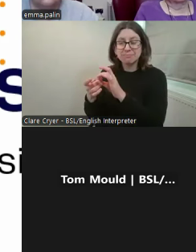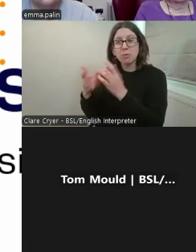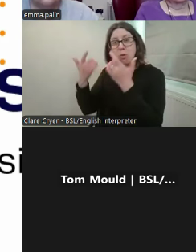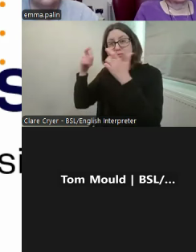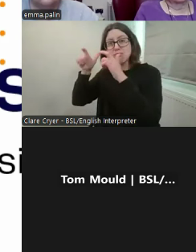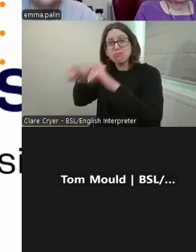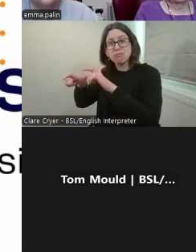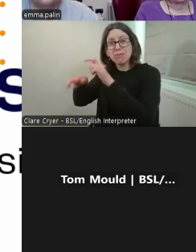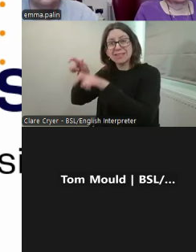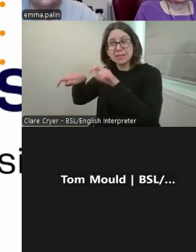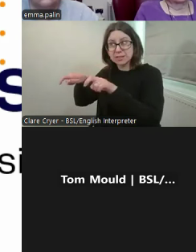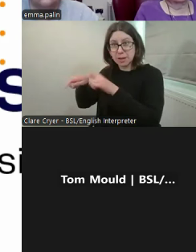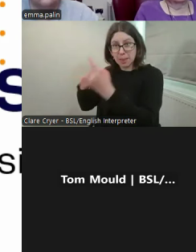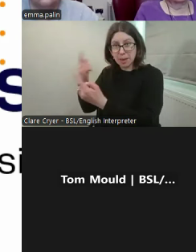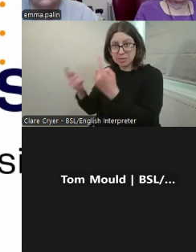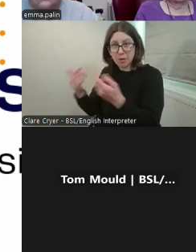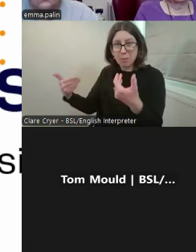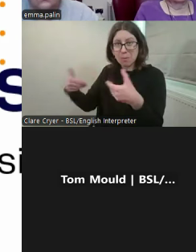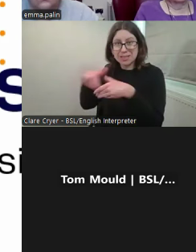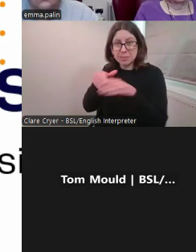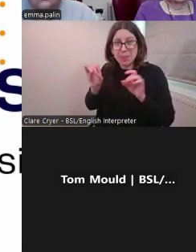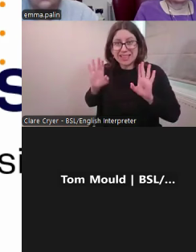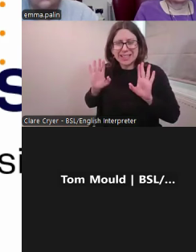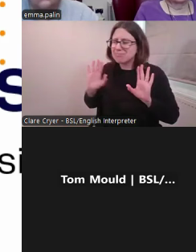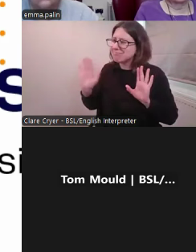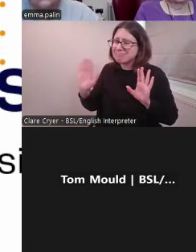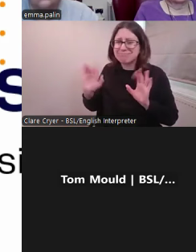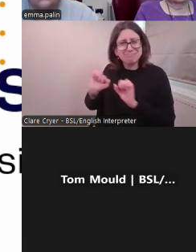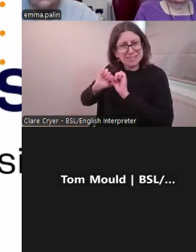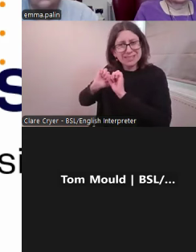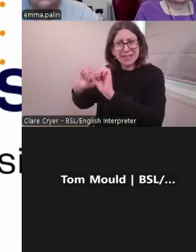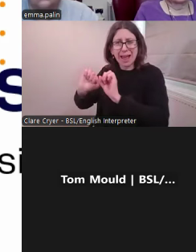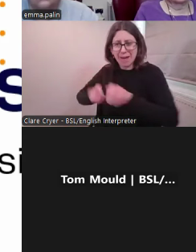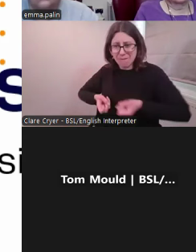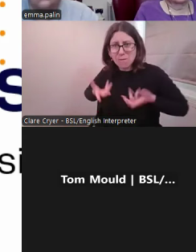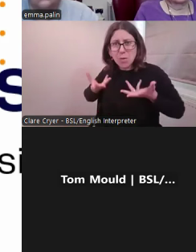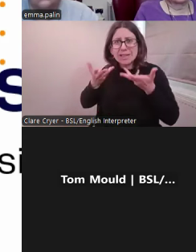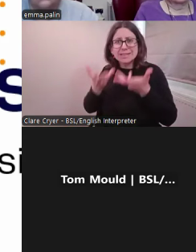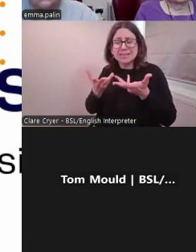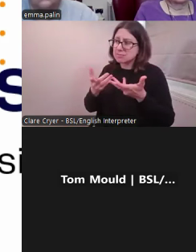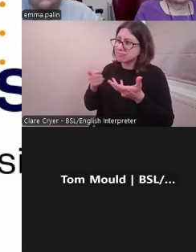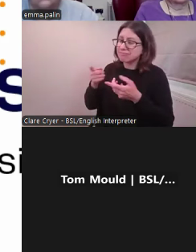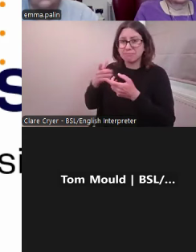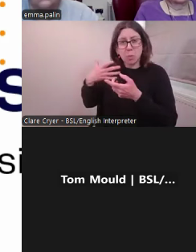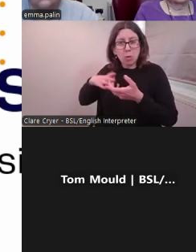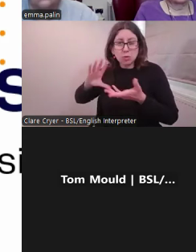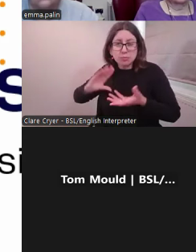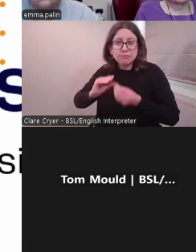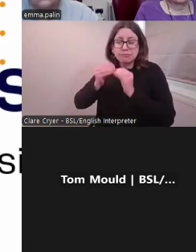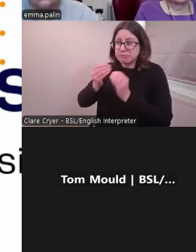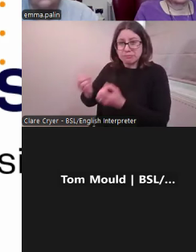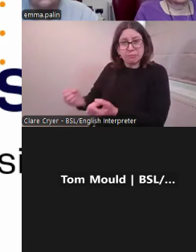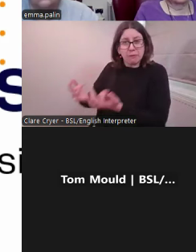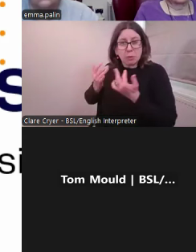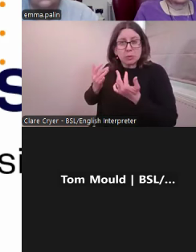just participants. This really is about the voice and shaping and guiding what we can do and how we can inspire better